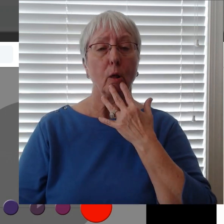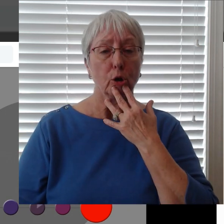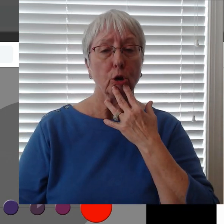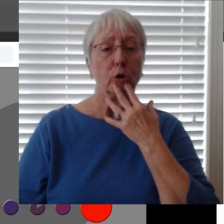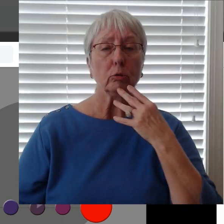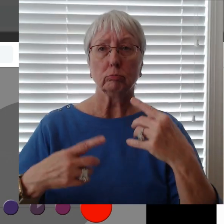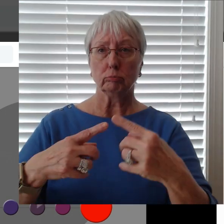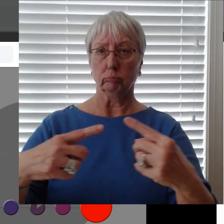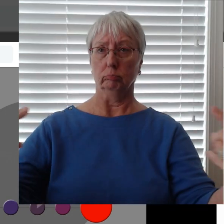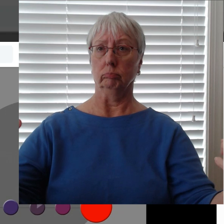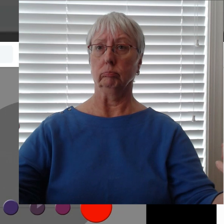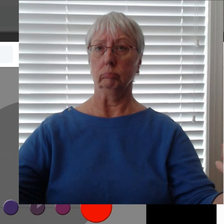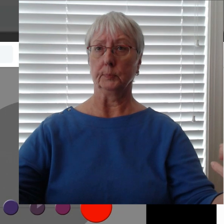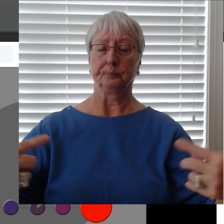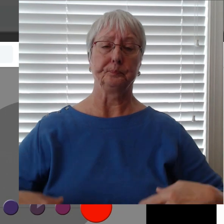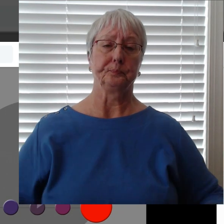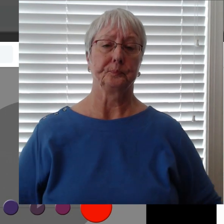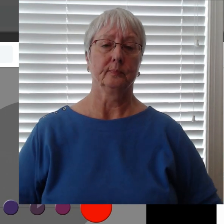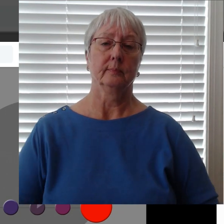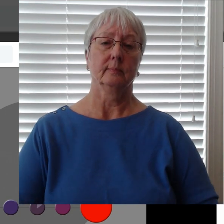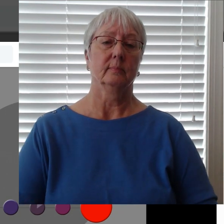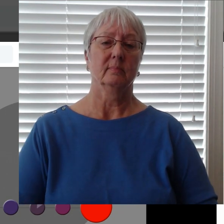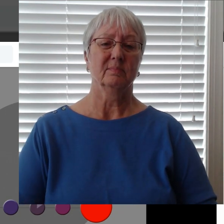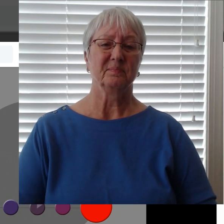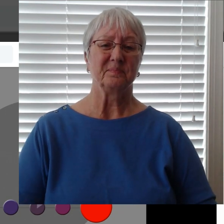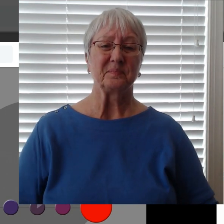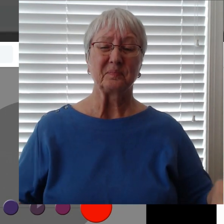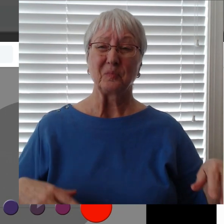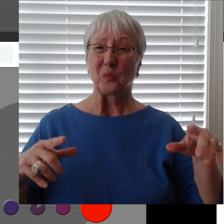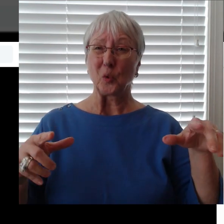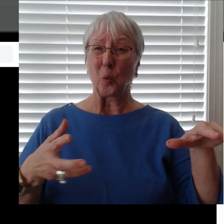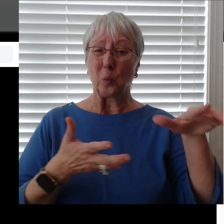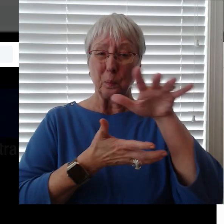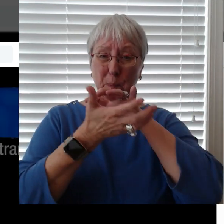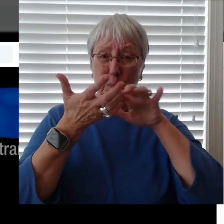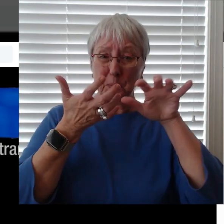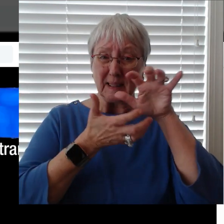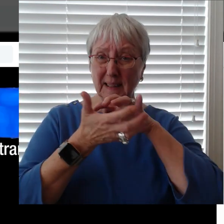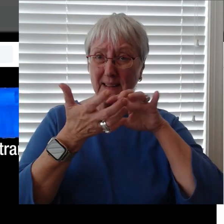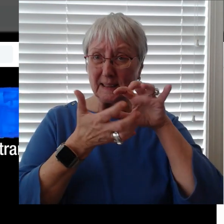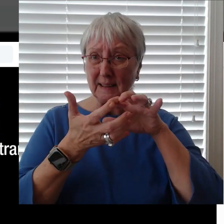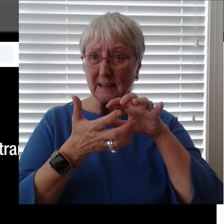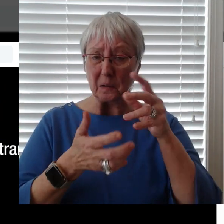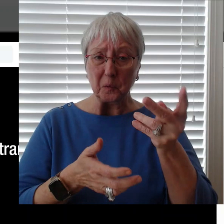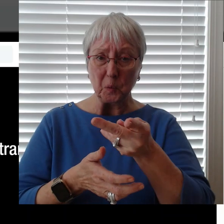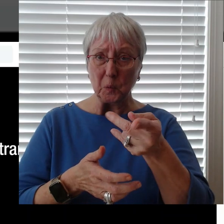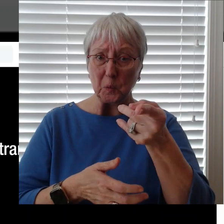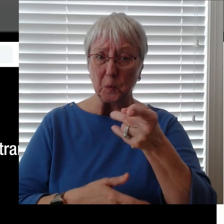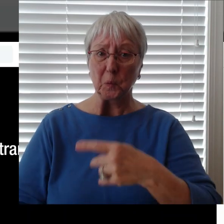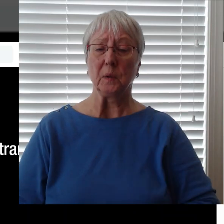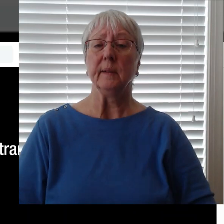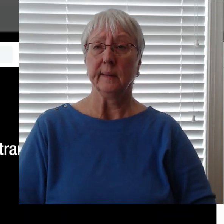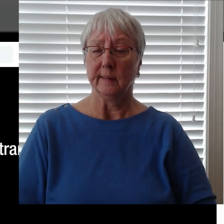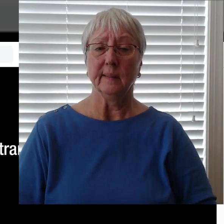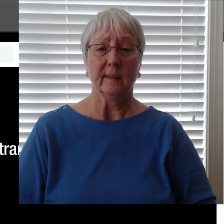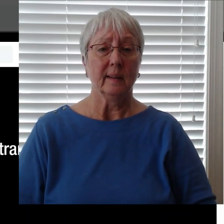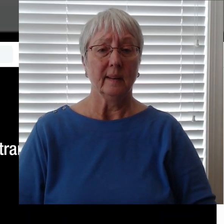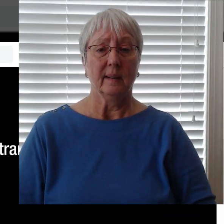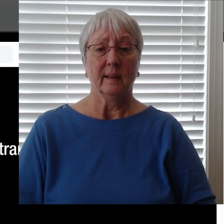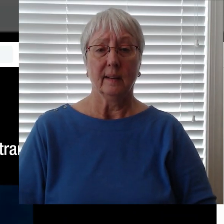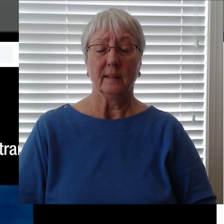act as complements. When combining permanent rose and ultramarine,